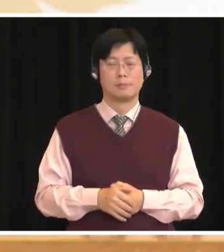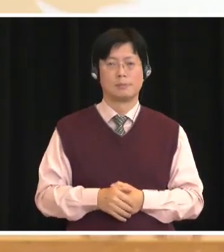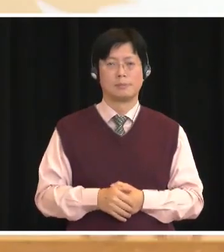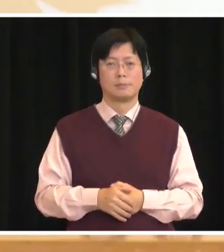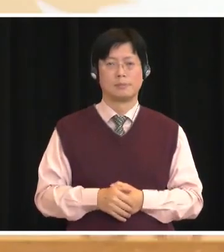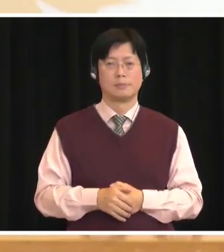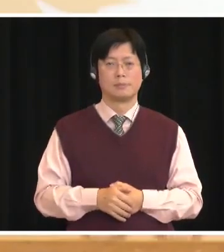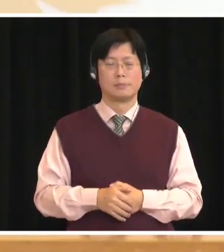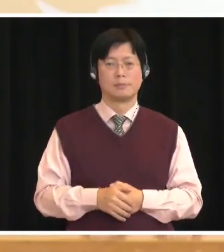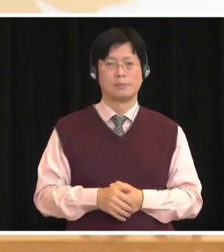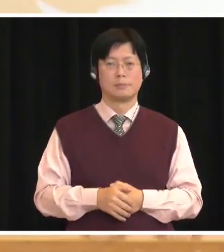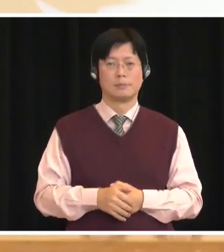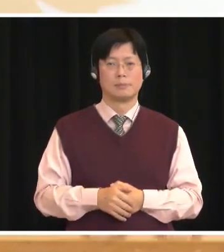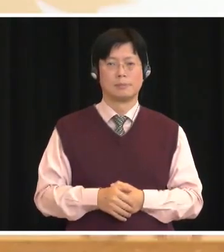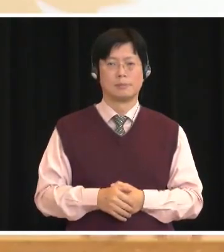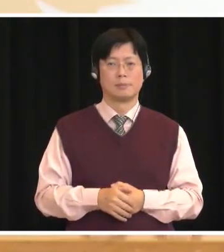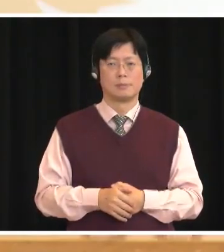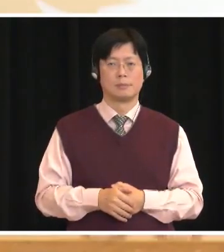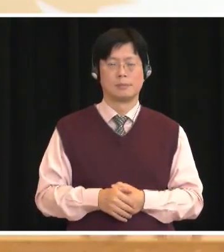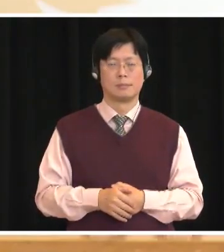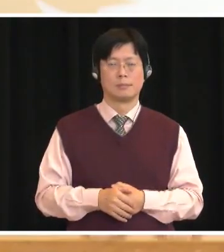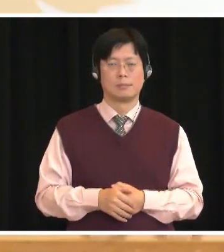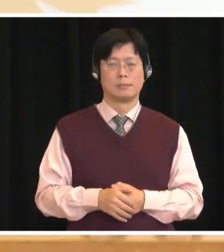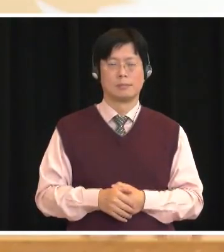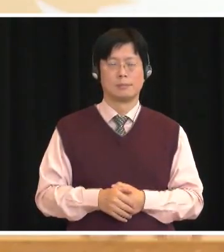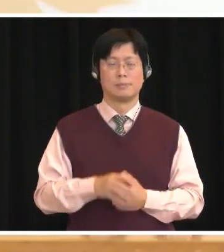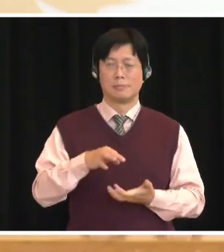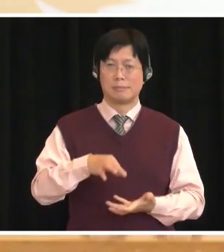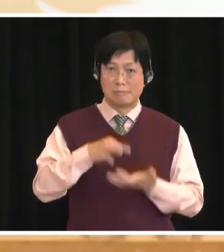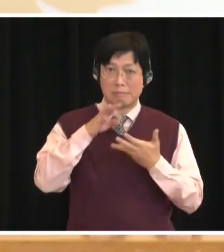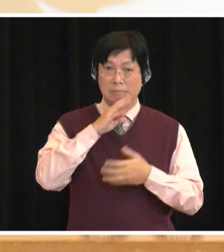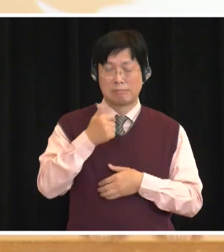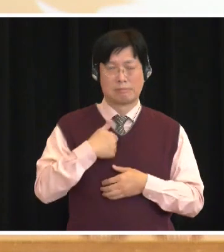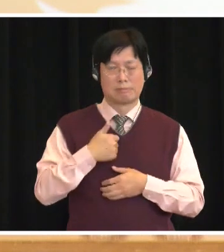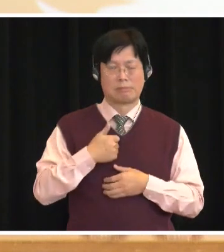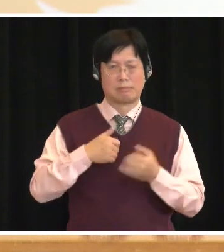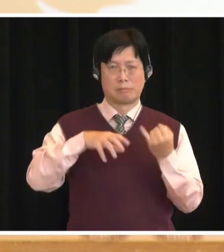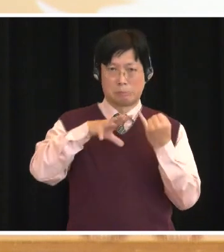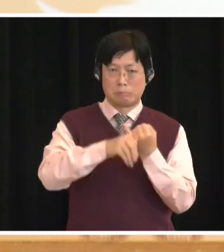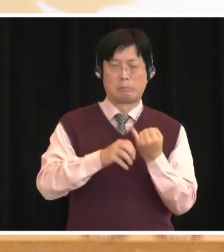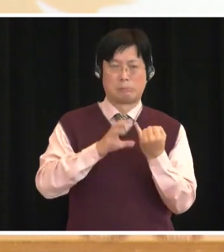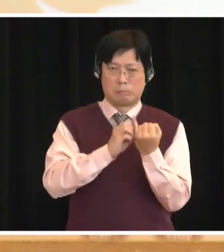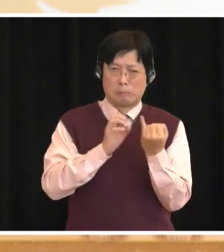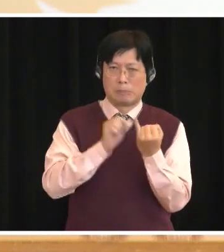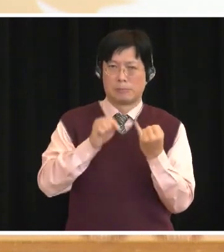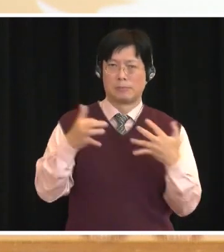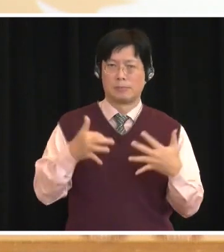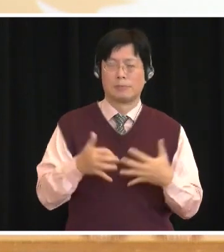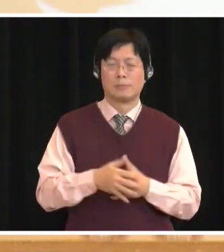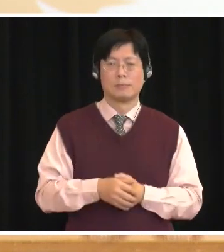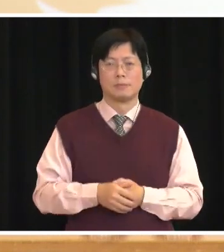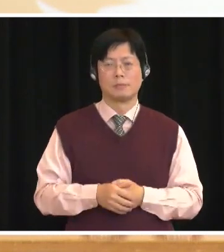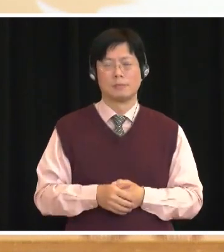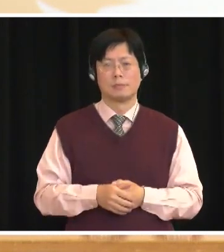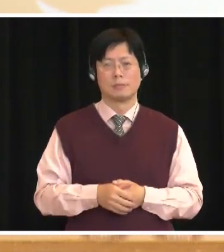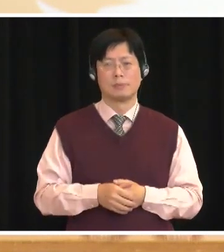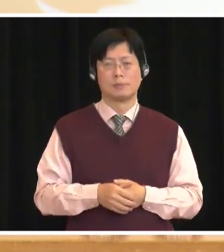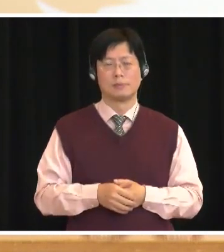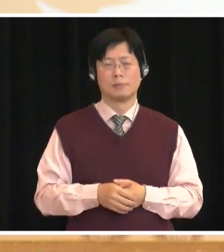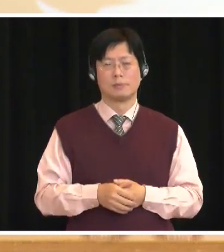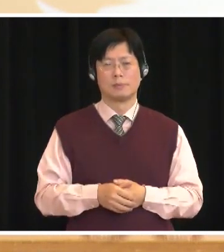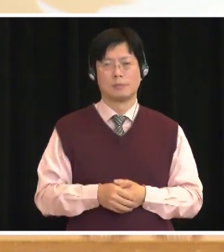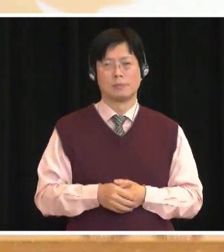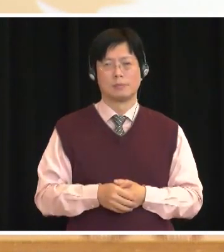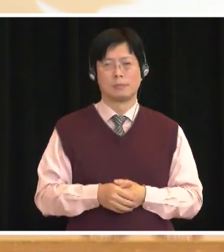The sexual exploitation of children. There is in